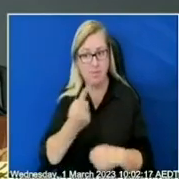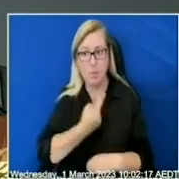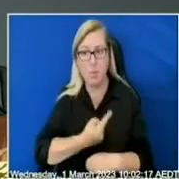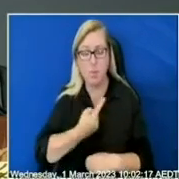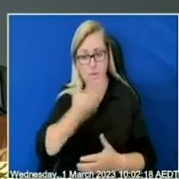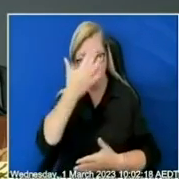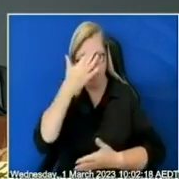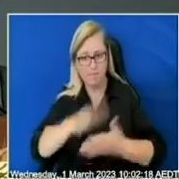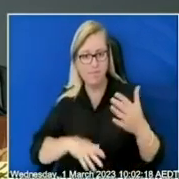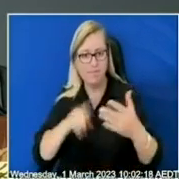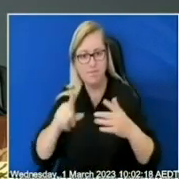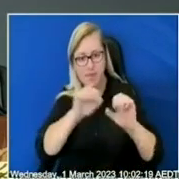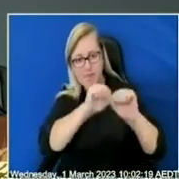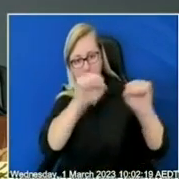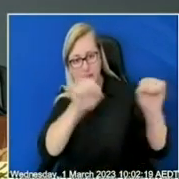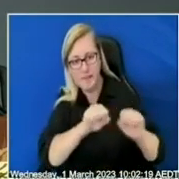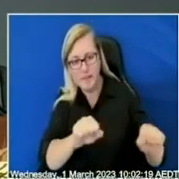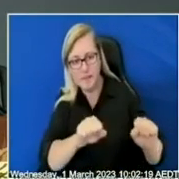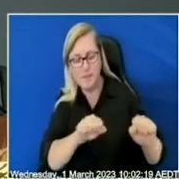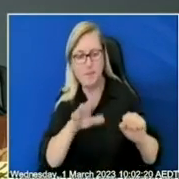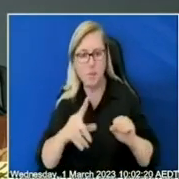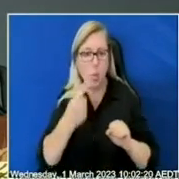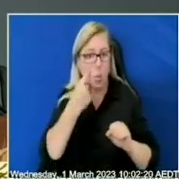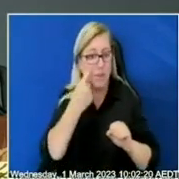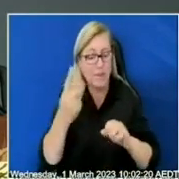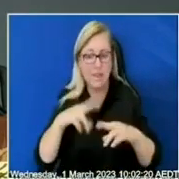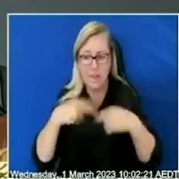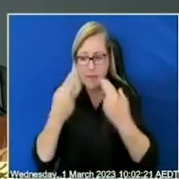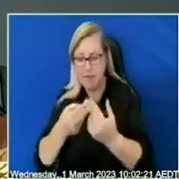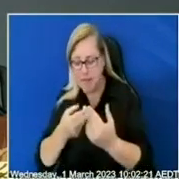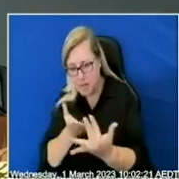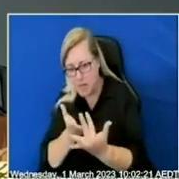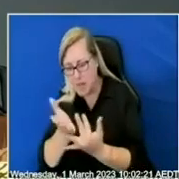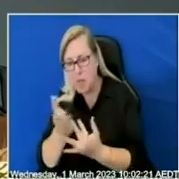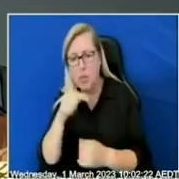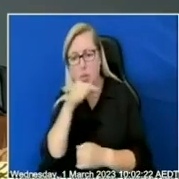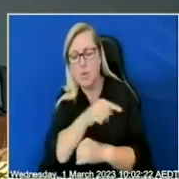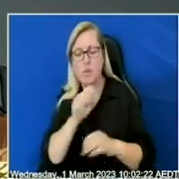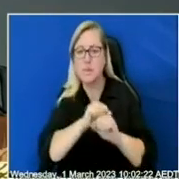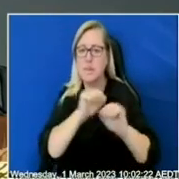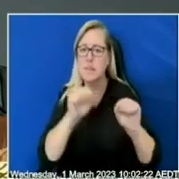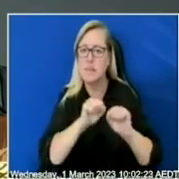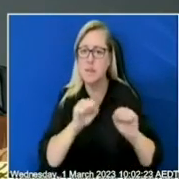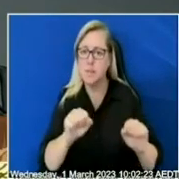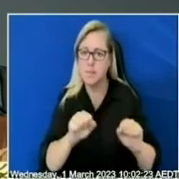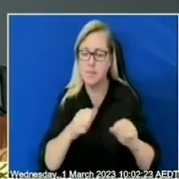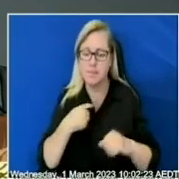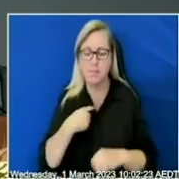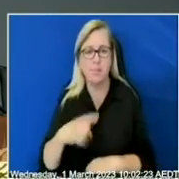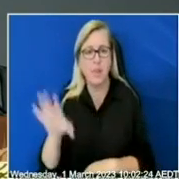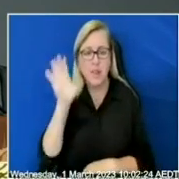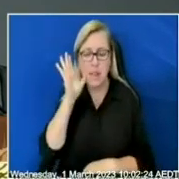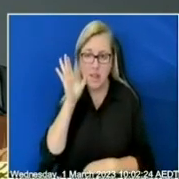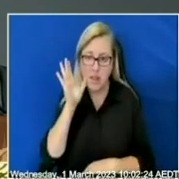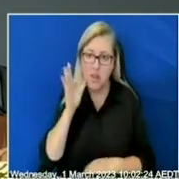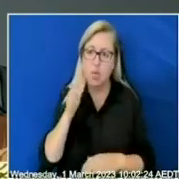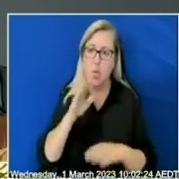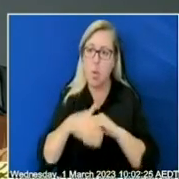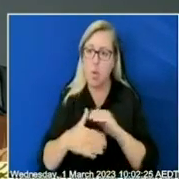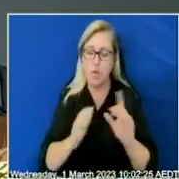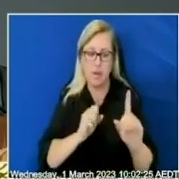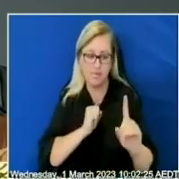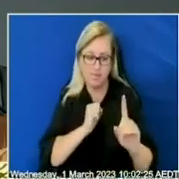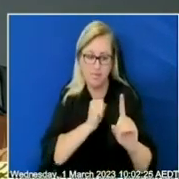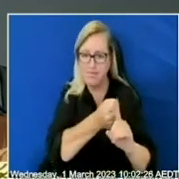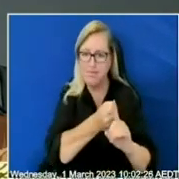seen family members go through them. We'll hear directly about the effects that those experiences have had on